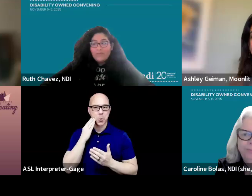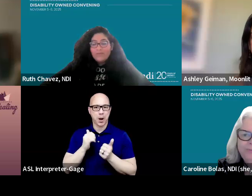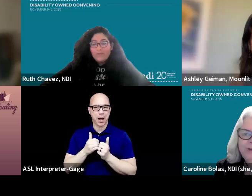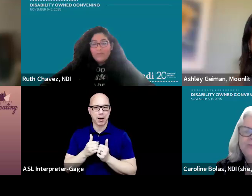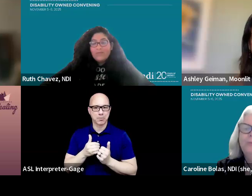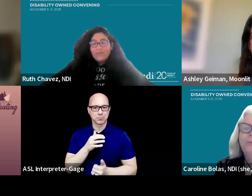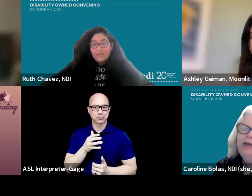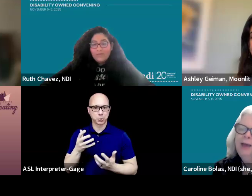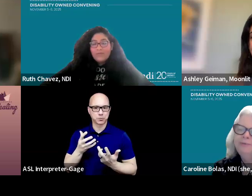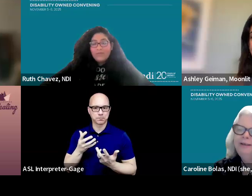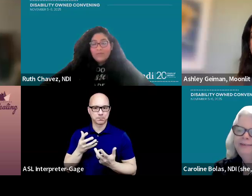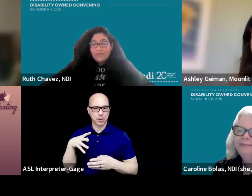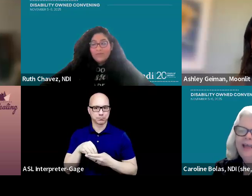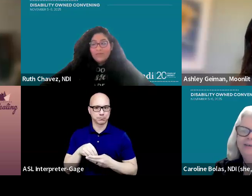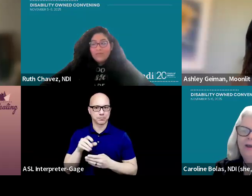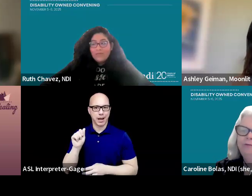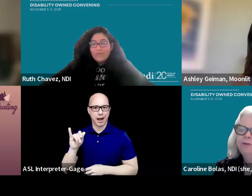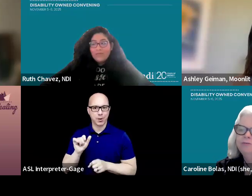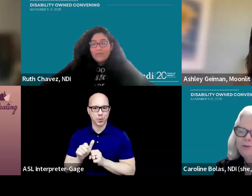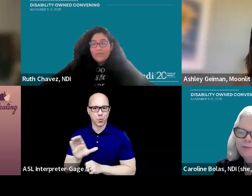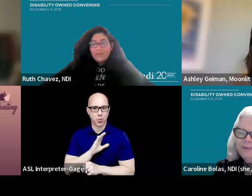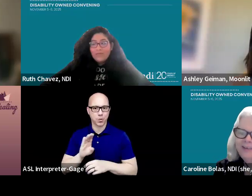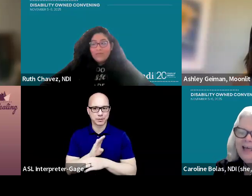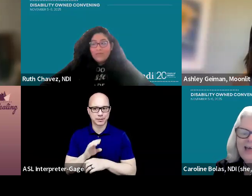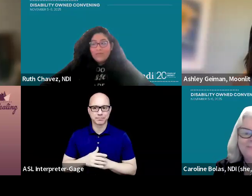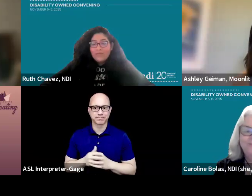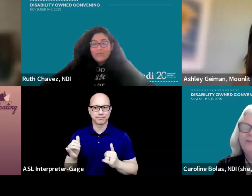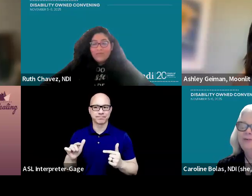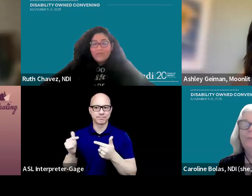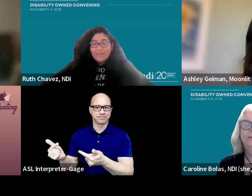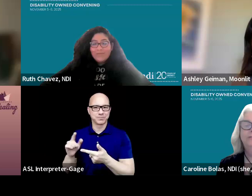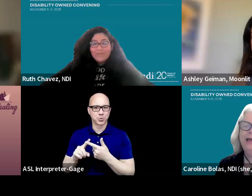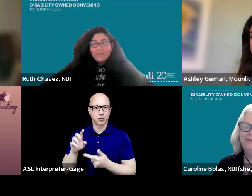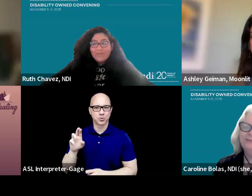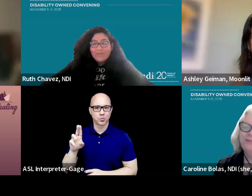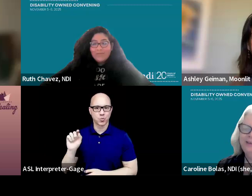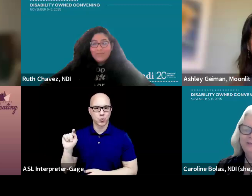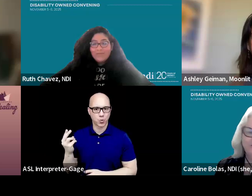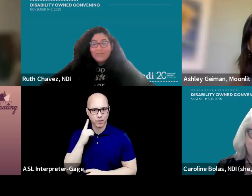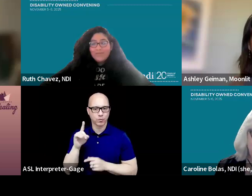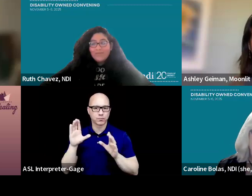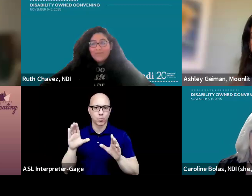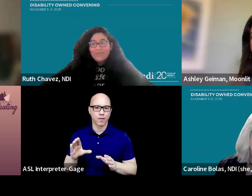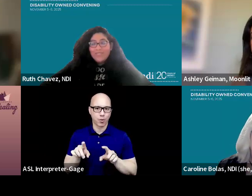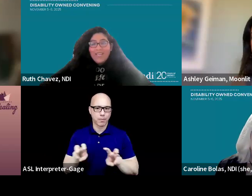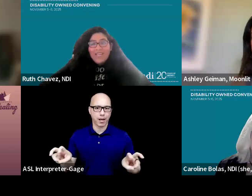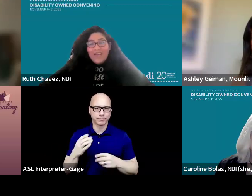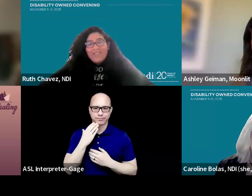business growth. So with that, I'm delighted to hand it over to Ruth for this wonderful panel. So thank you,